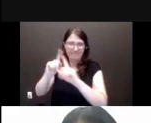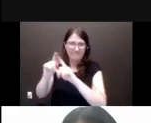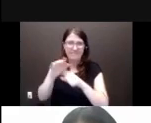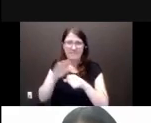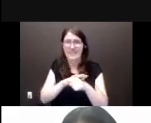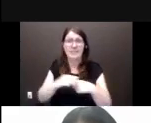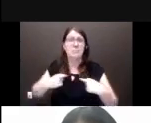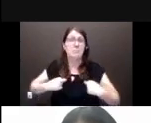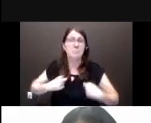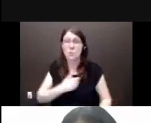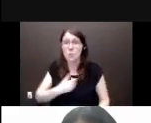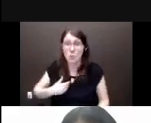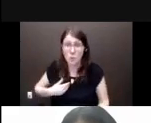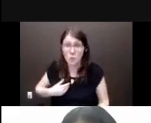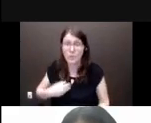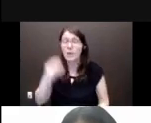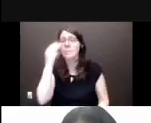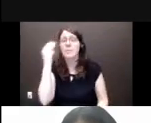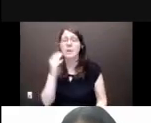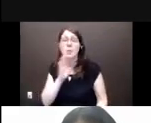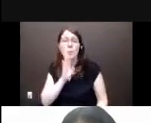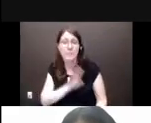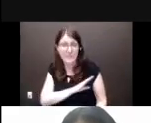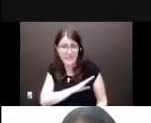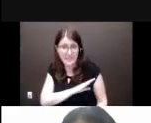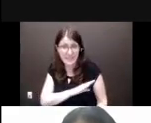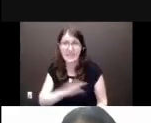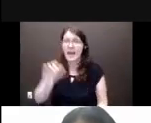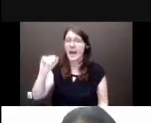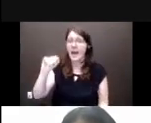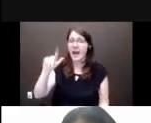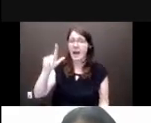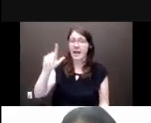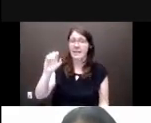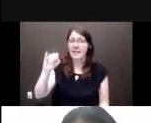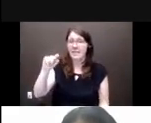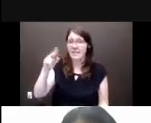Monica's in Brampton, and Alethea is up in Ottawa, near Ottawa. So,